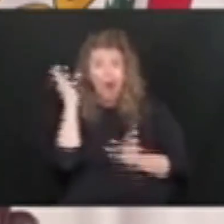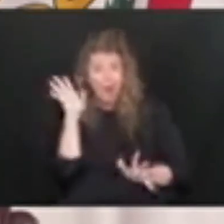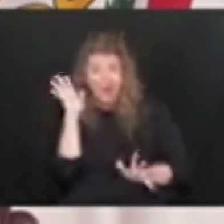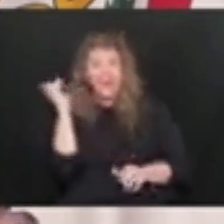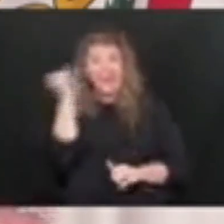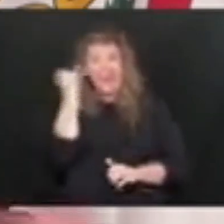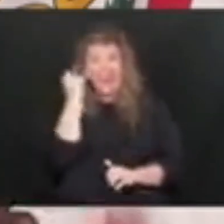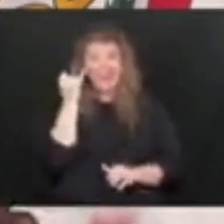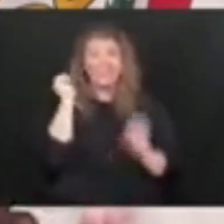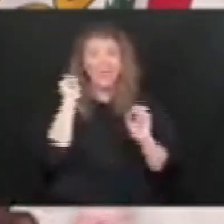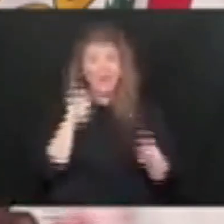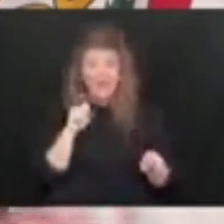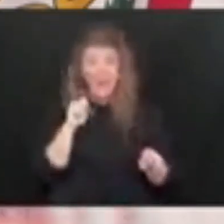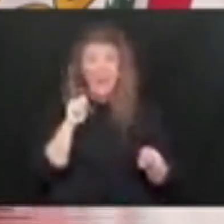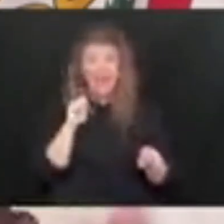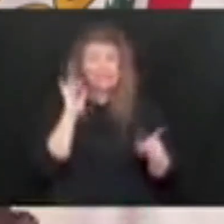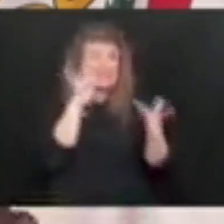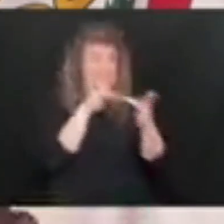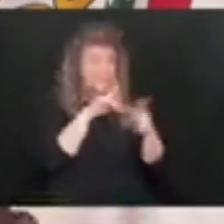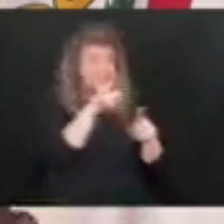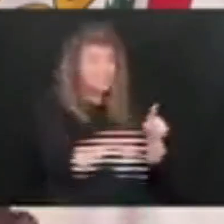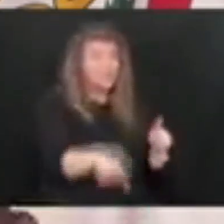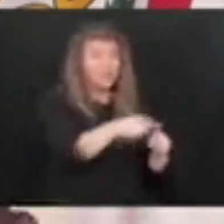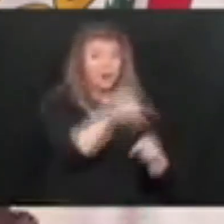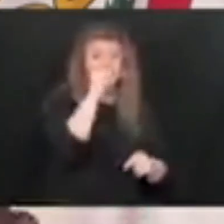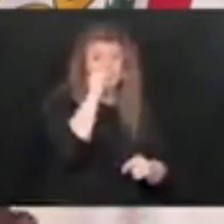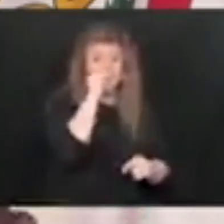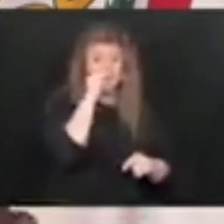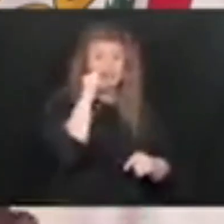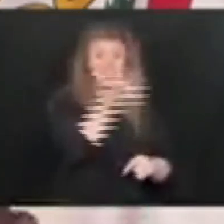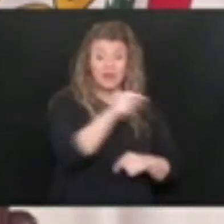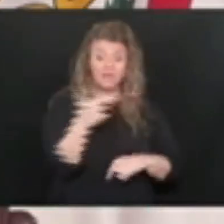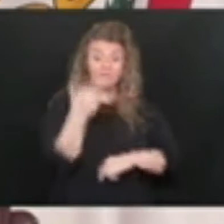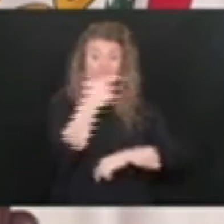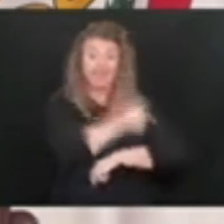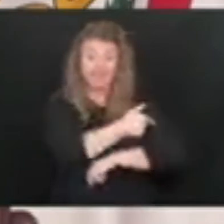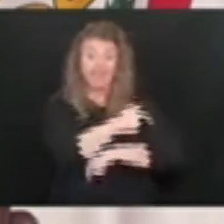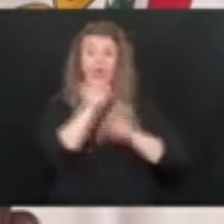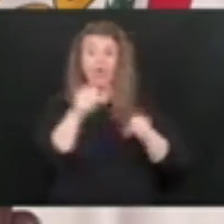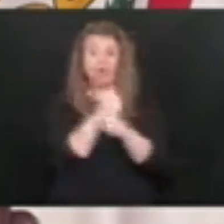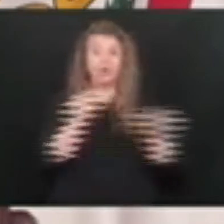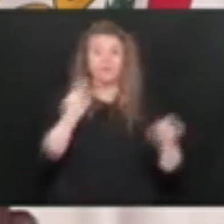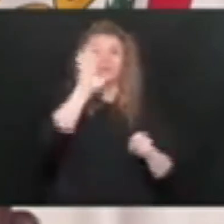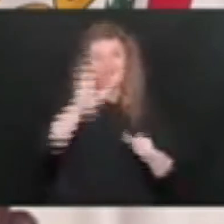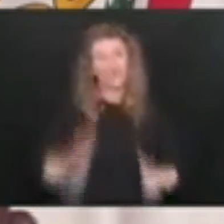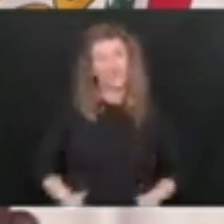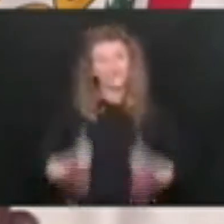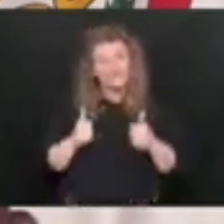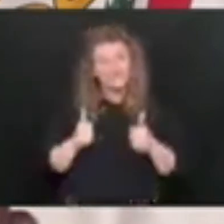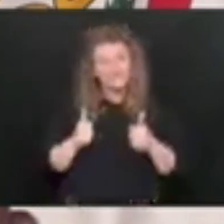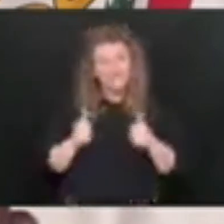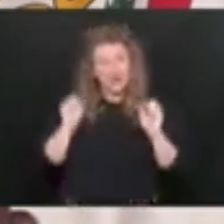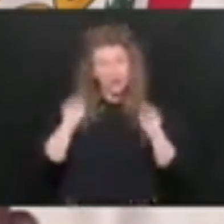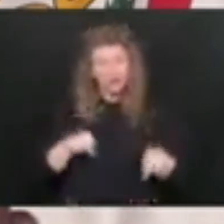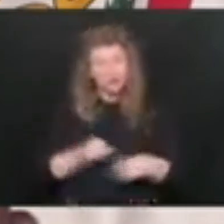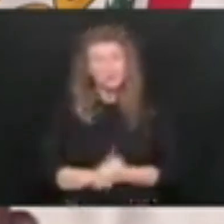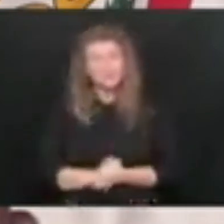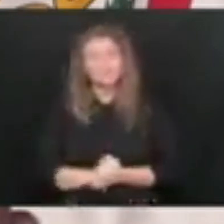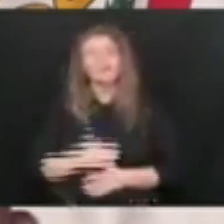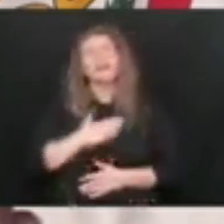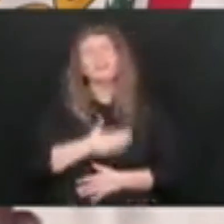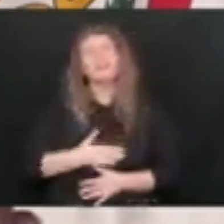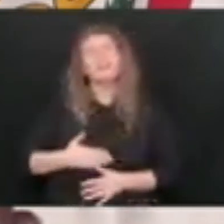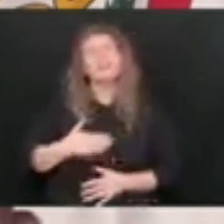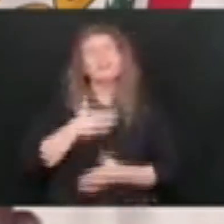we can get to the kids and get them vaccinated, it may very well save your life. So please help